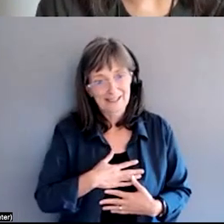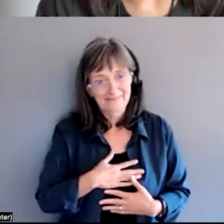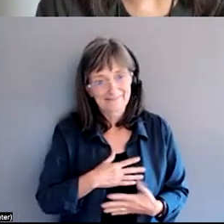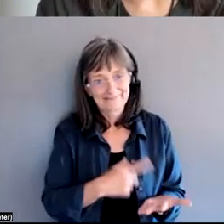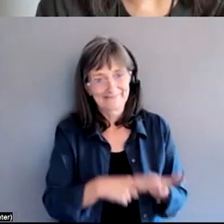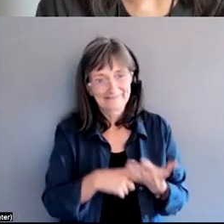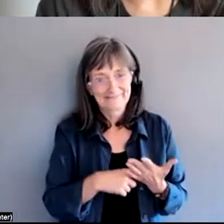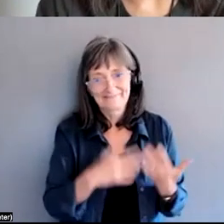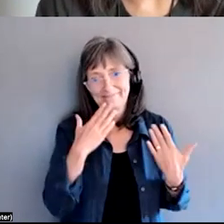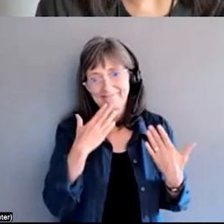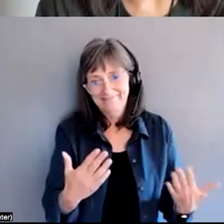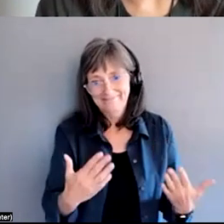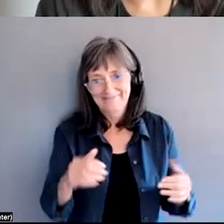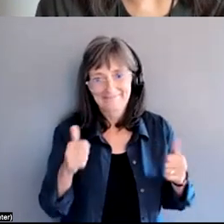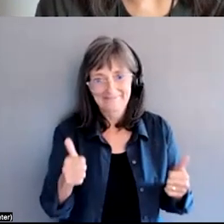conversation. So thank you all.